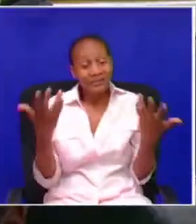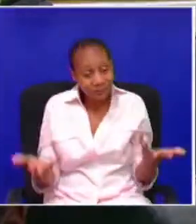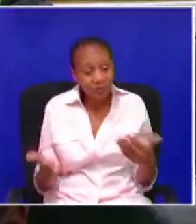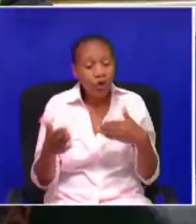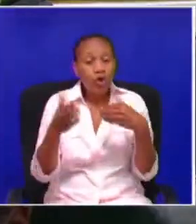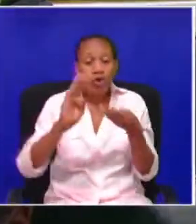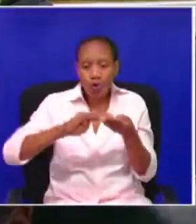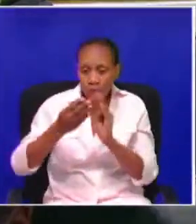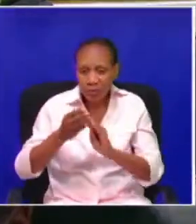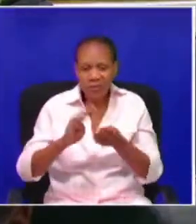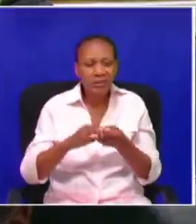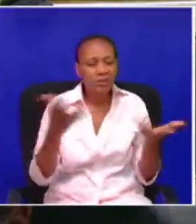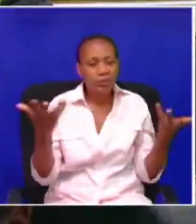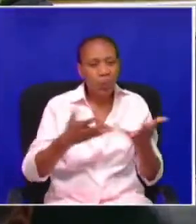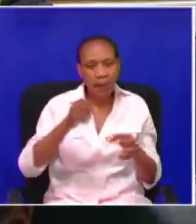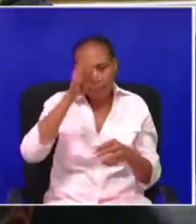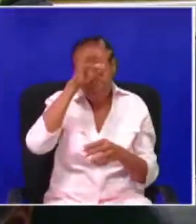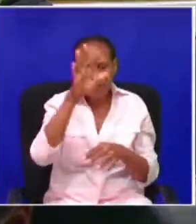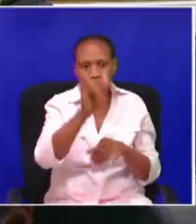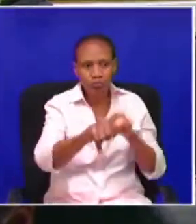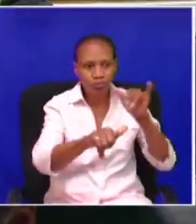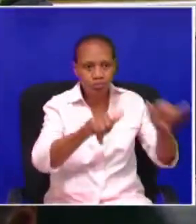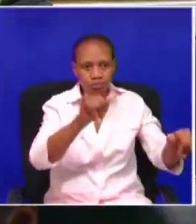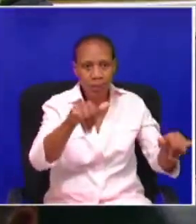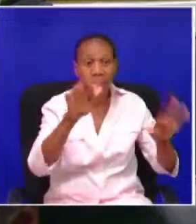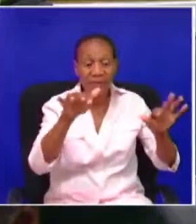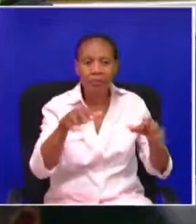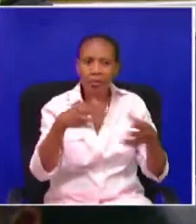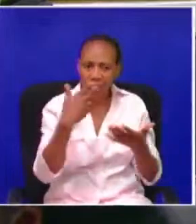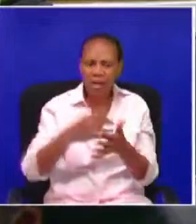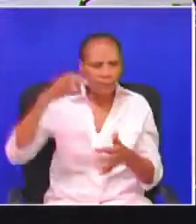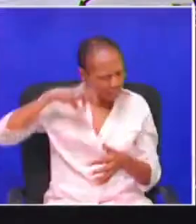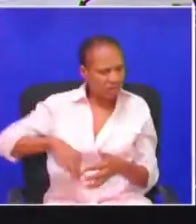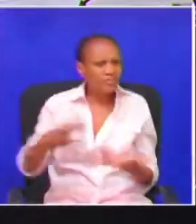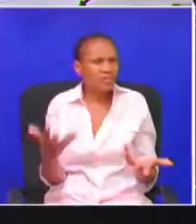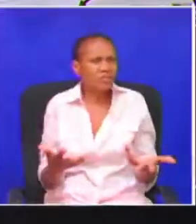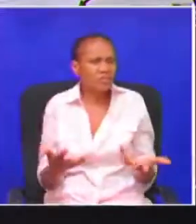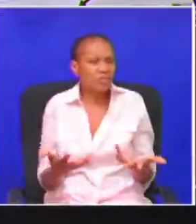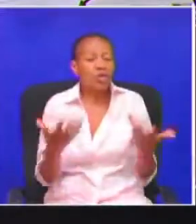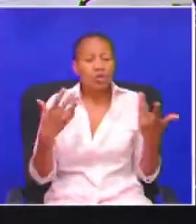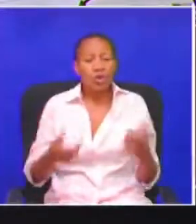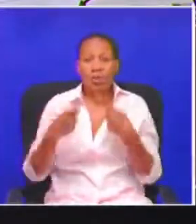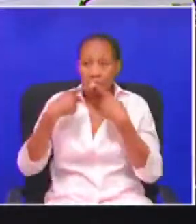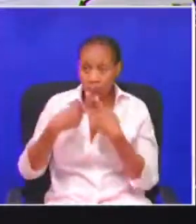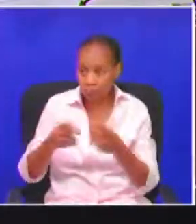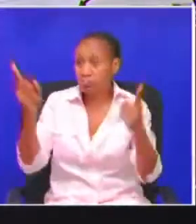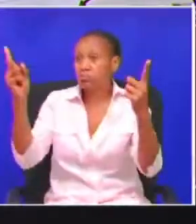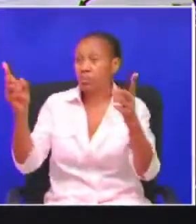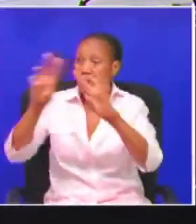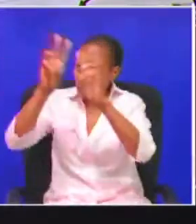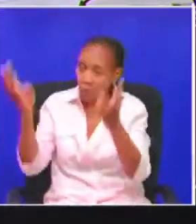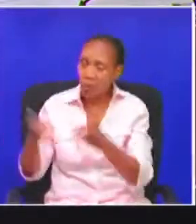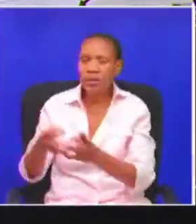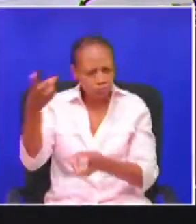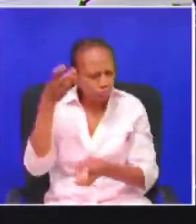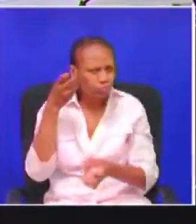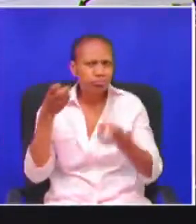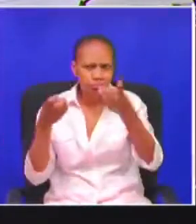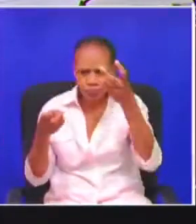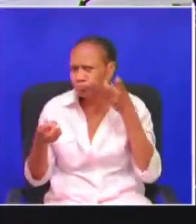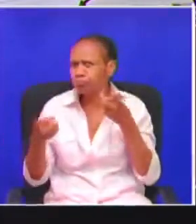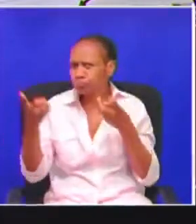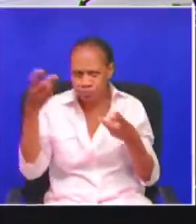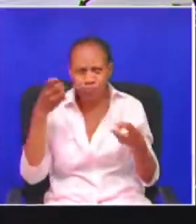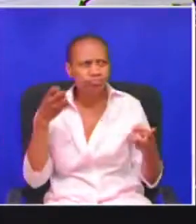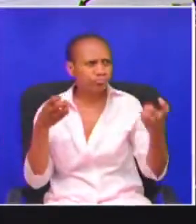where the minerals are extracted. So the message is sinking, and we want to push the envelope more and